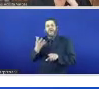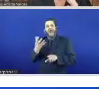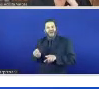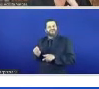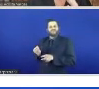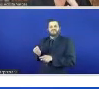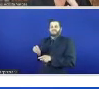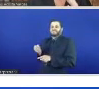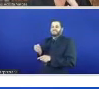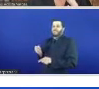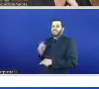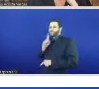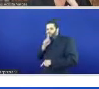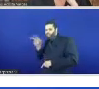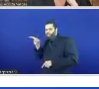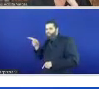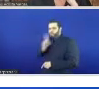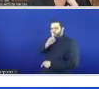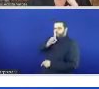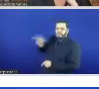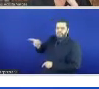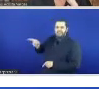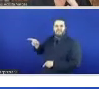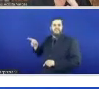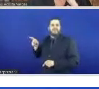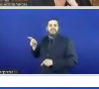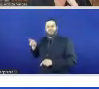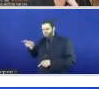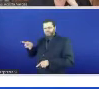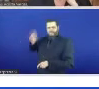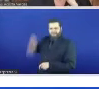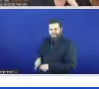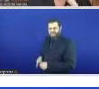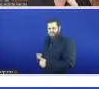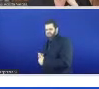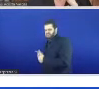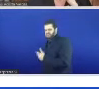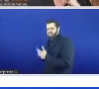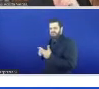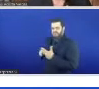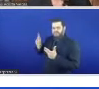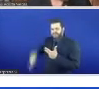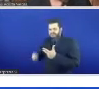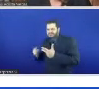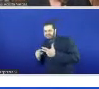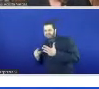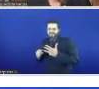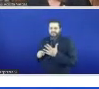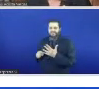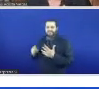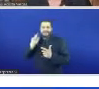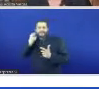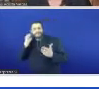crimes against humanity understood, are being eroded by this ideology that